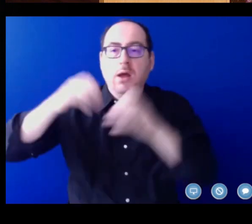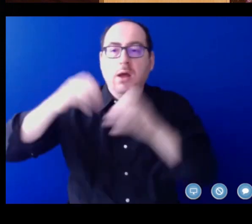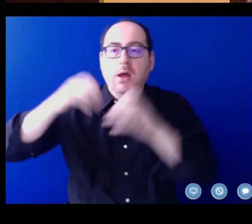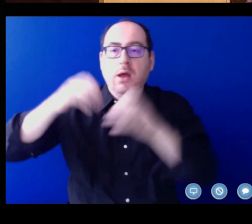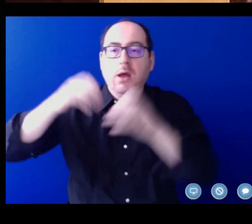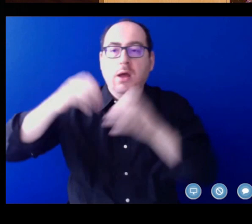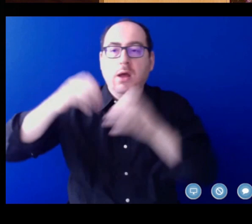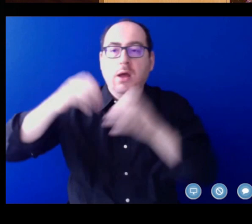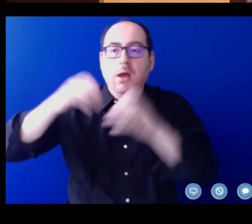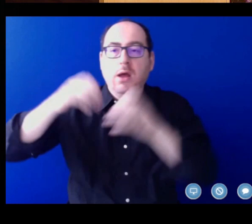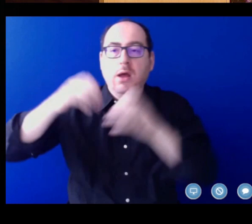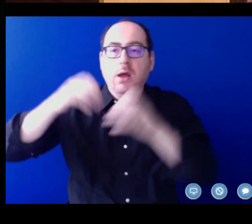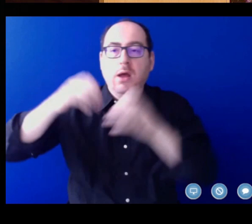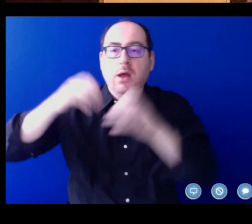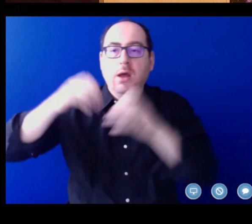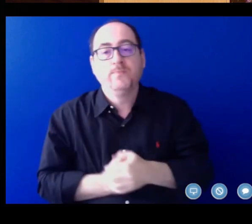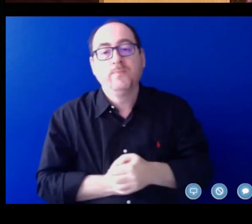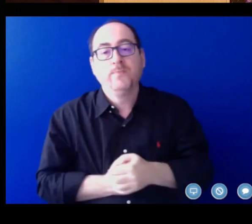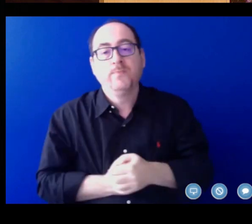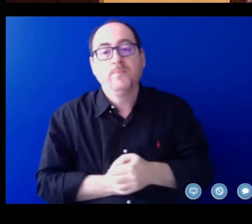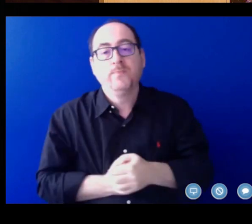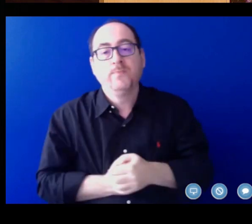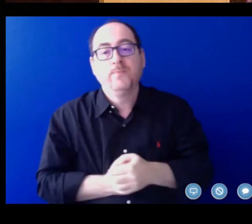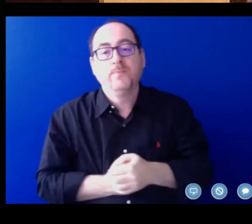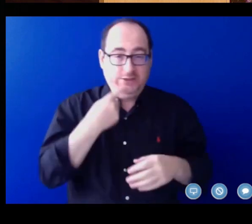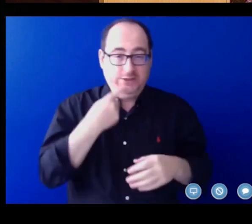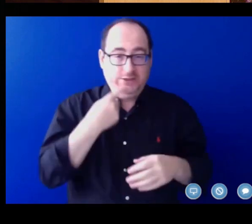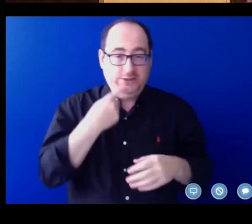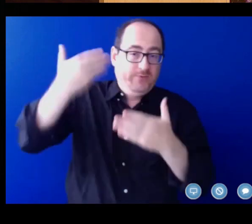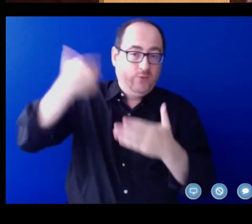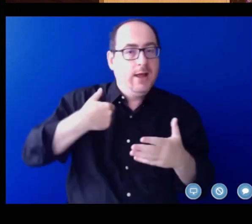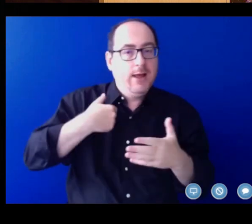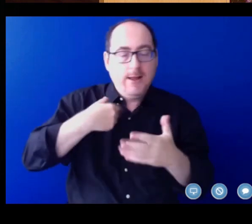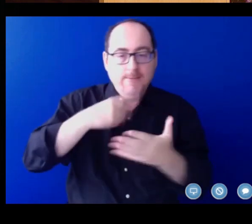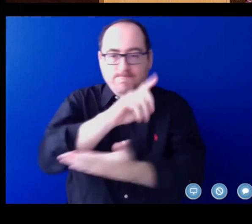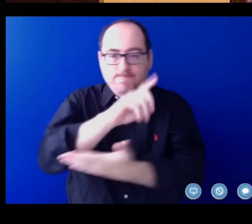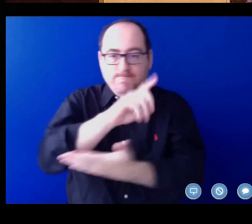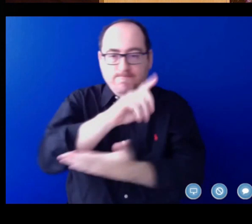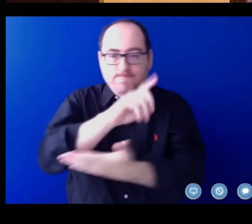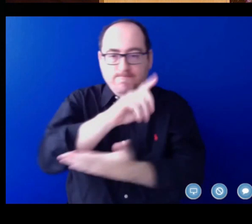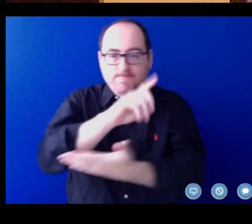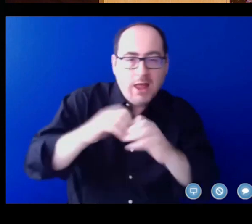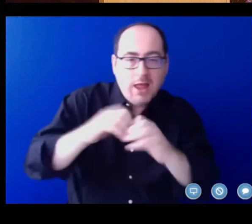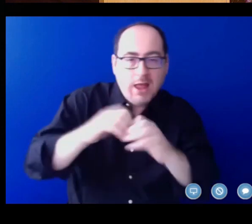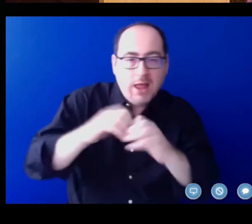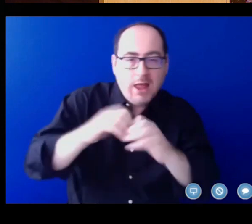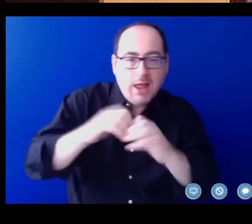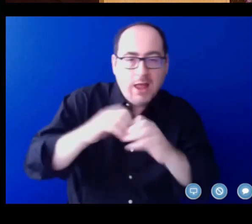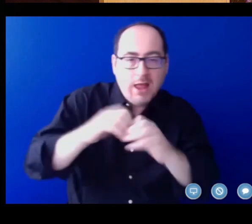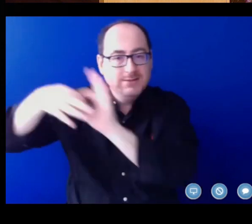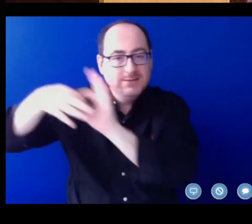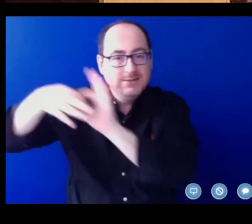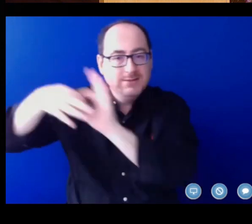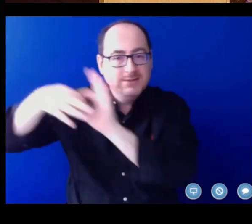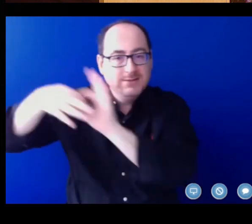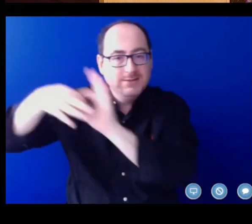an organisation that provides services to people from refugee backgrounds in Australia, in my state of Victoria. They've been working for a long